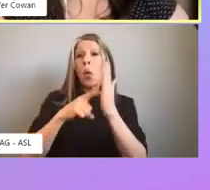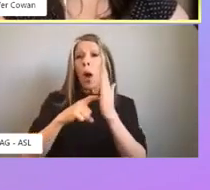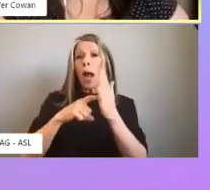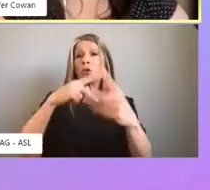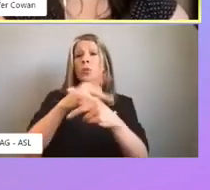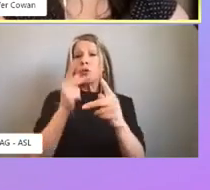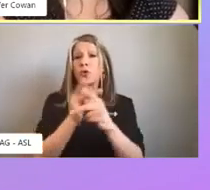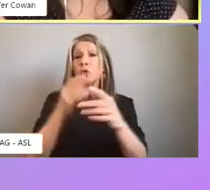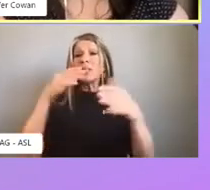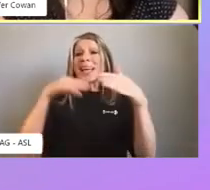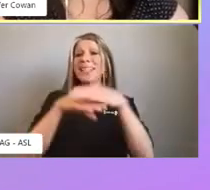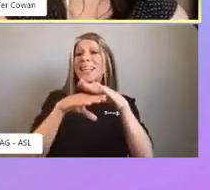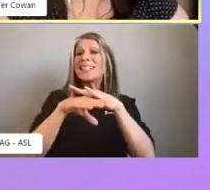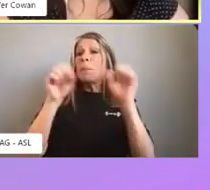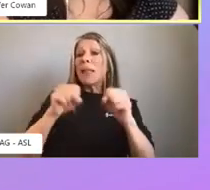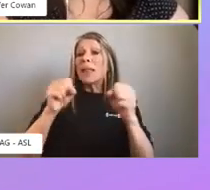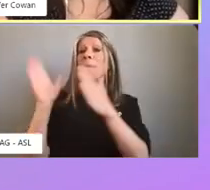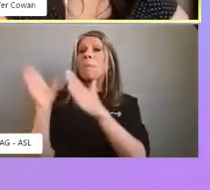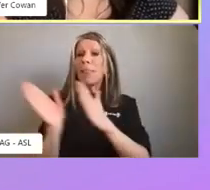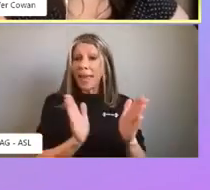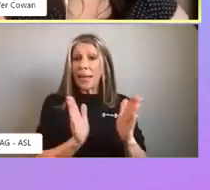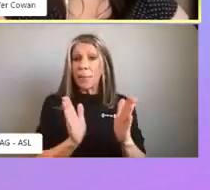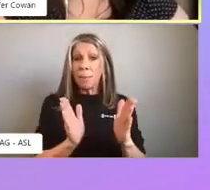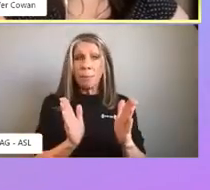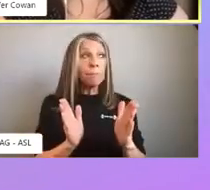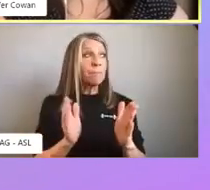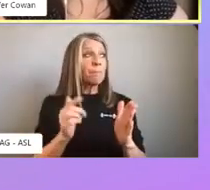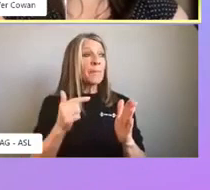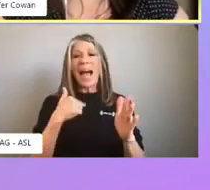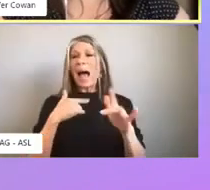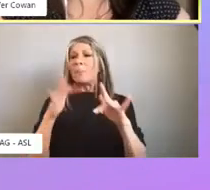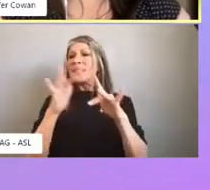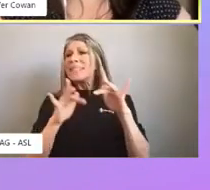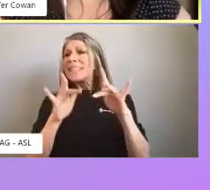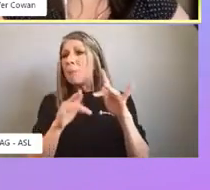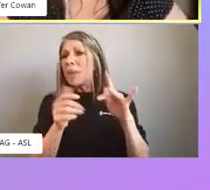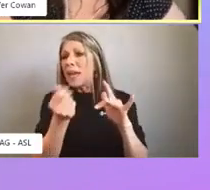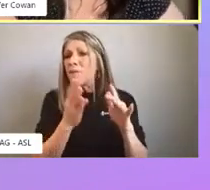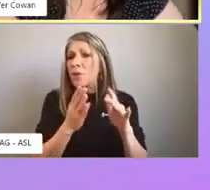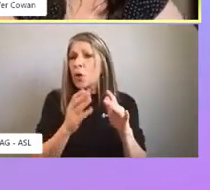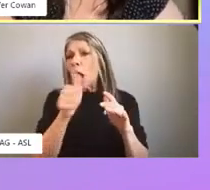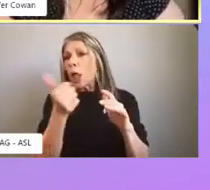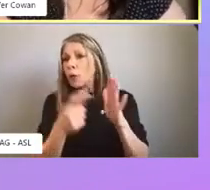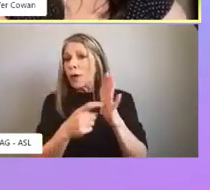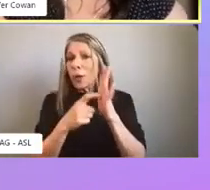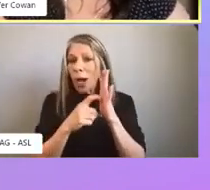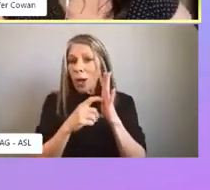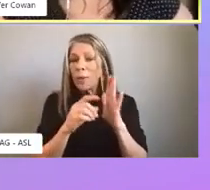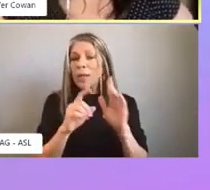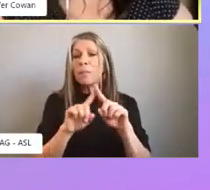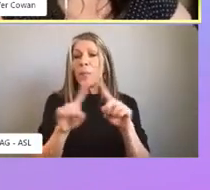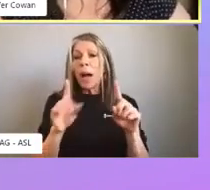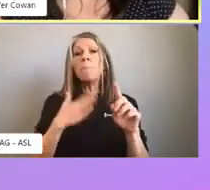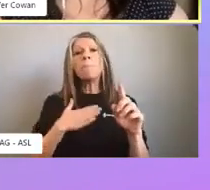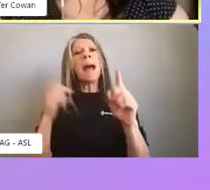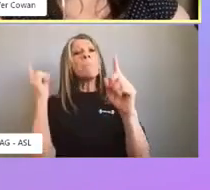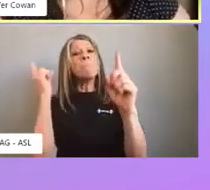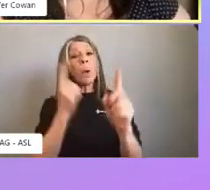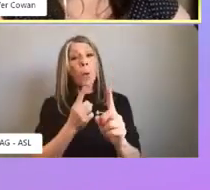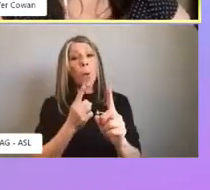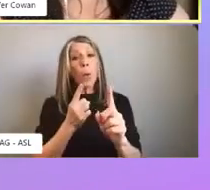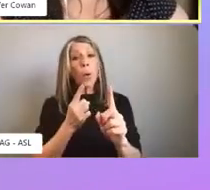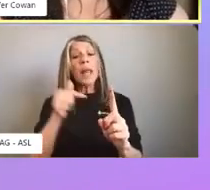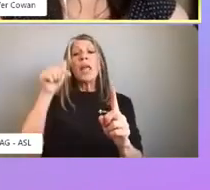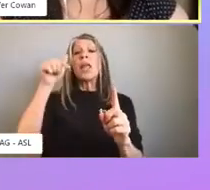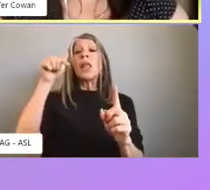an accessibility plan. I am kind of skipping over a few other regulatory requirements, but my point is really that this